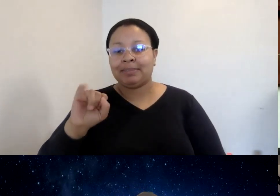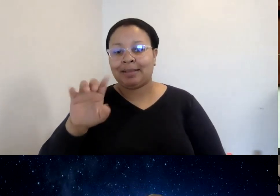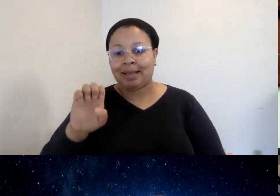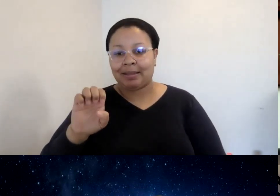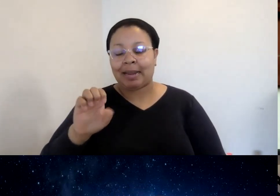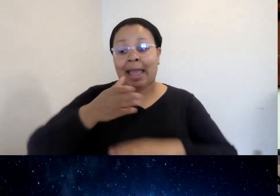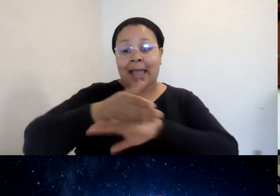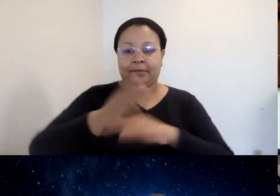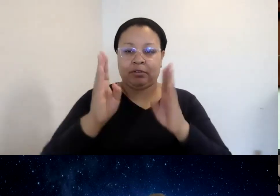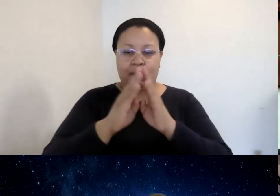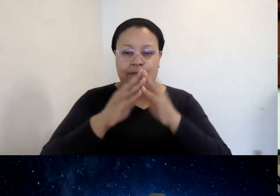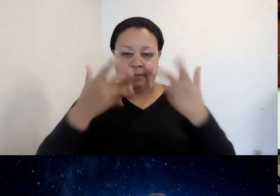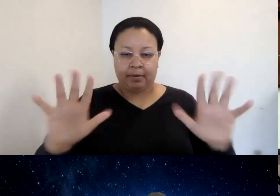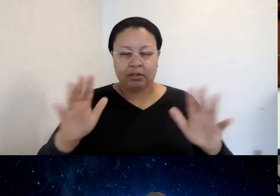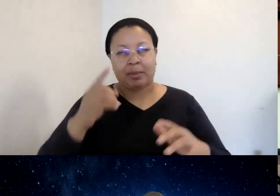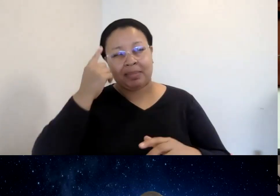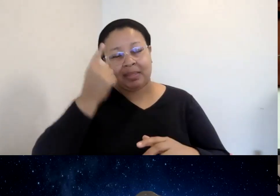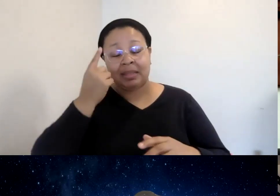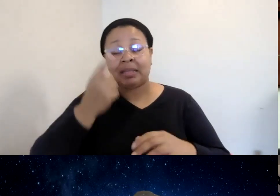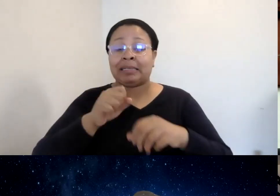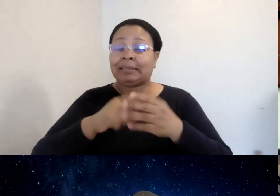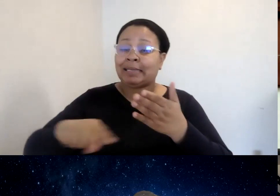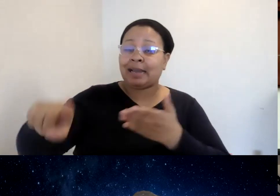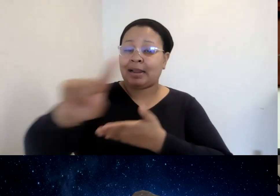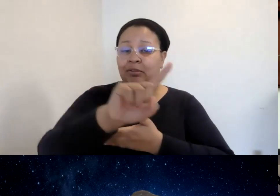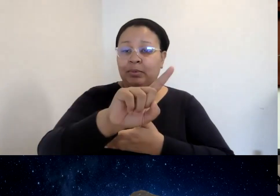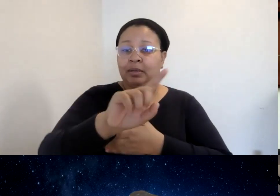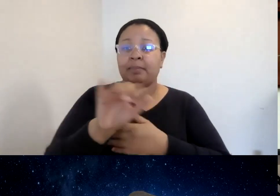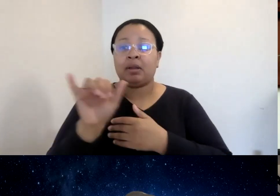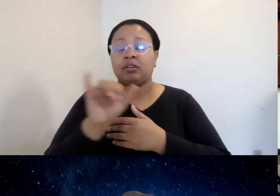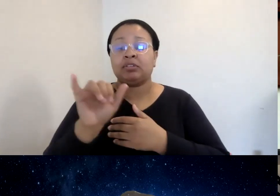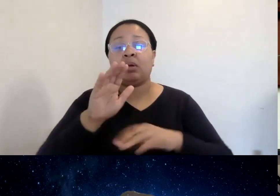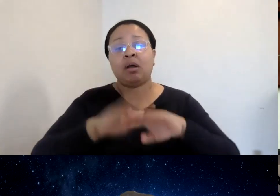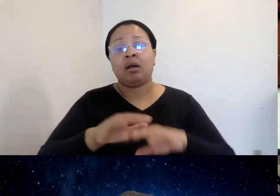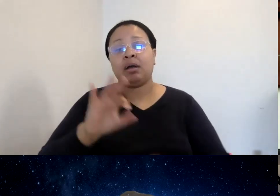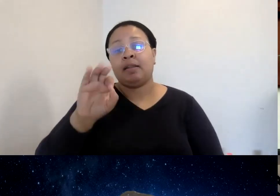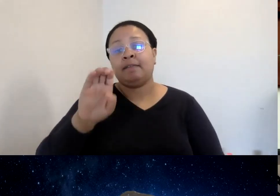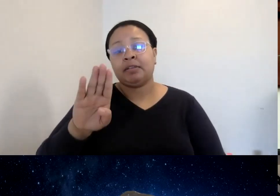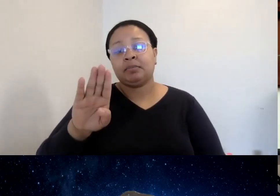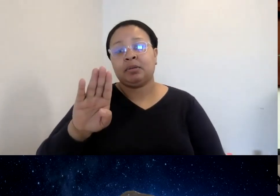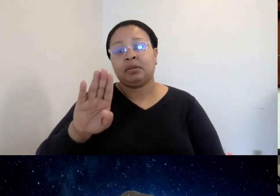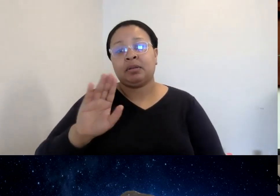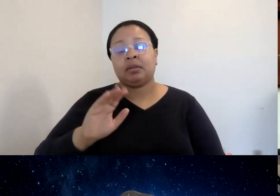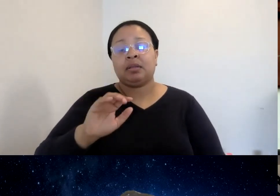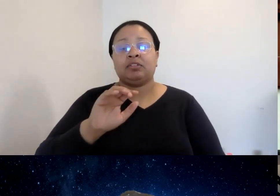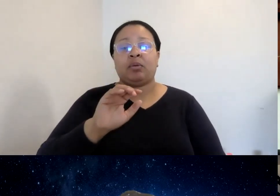next week. It is also going to be on Facebook on our African American Conference